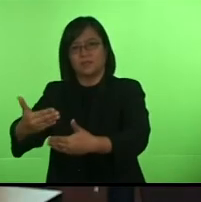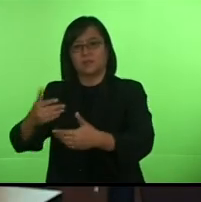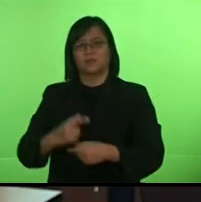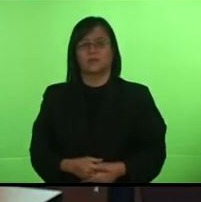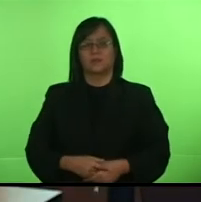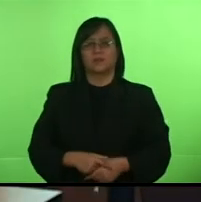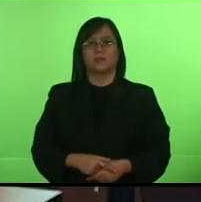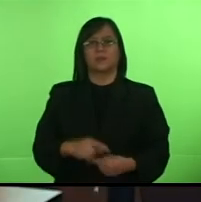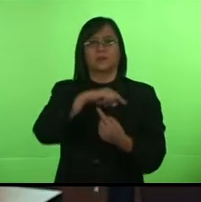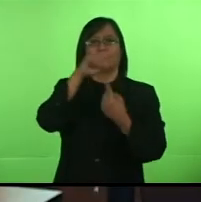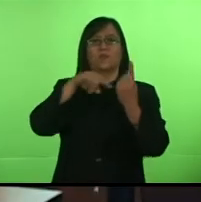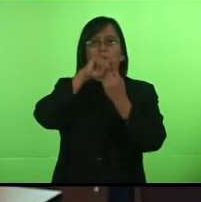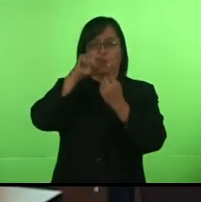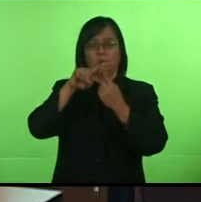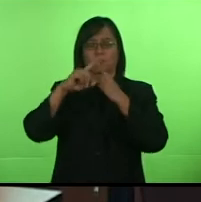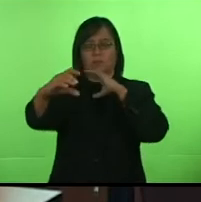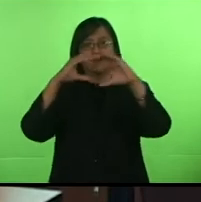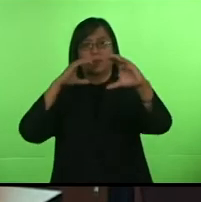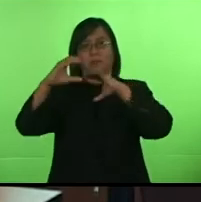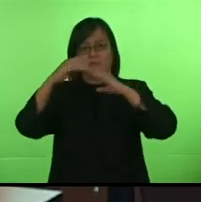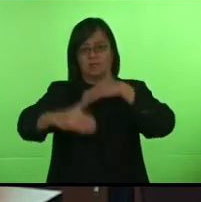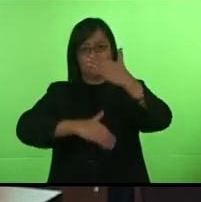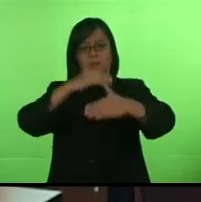process. Okay? When we have communication